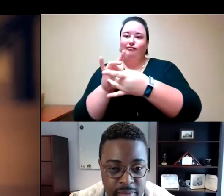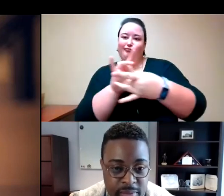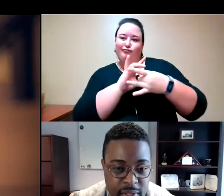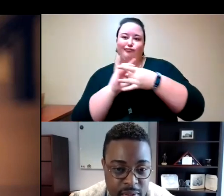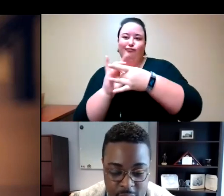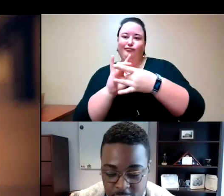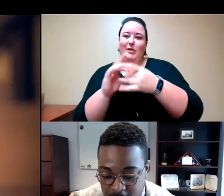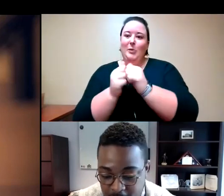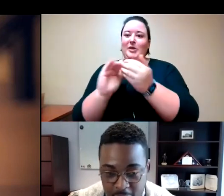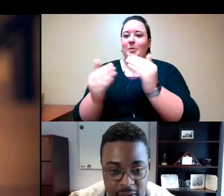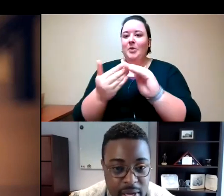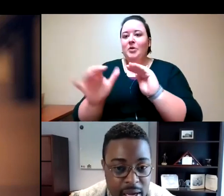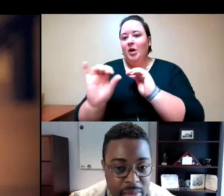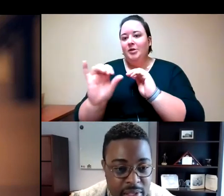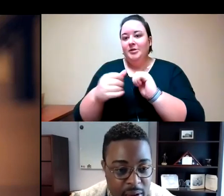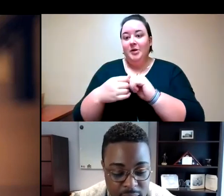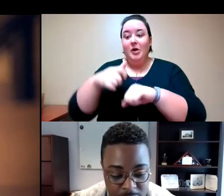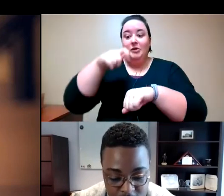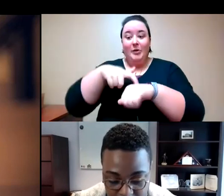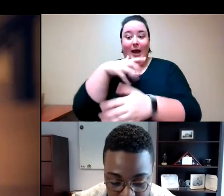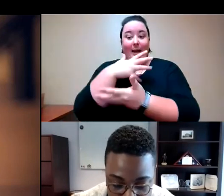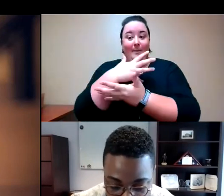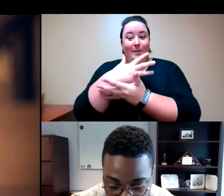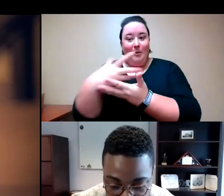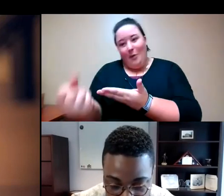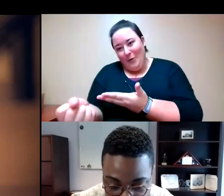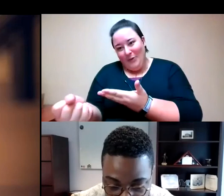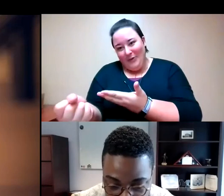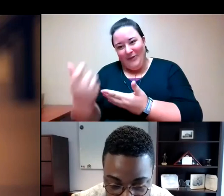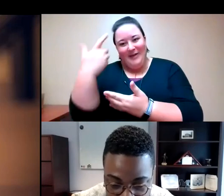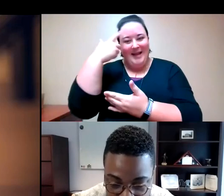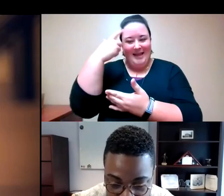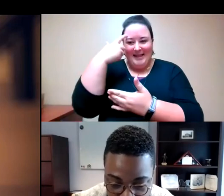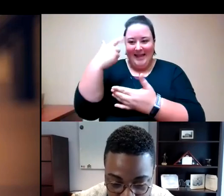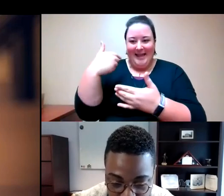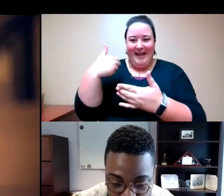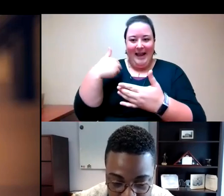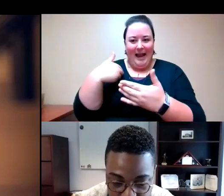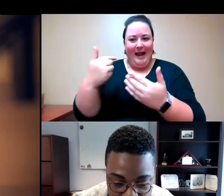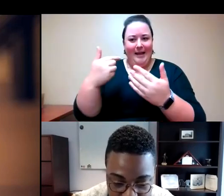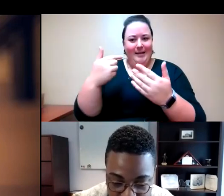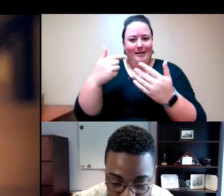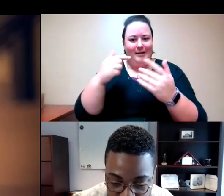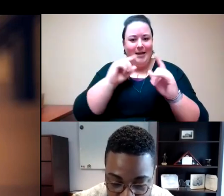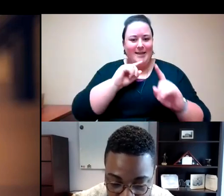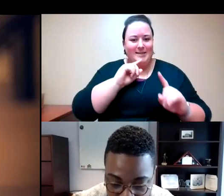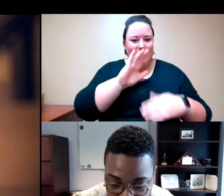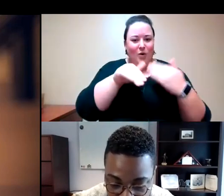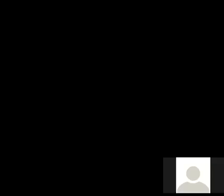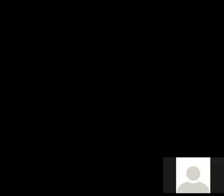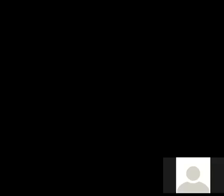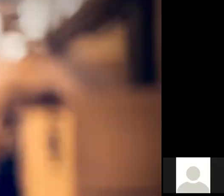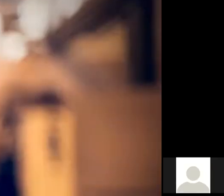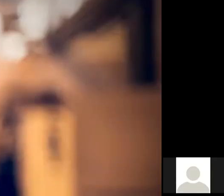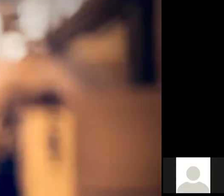community. So our time has now come to a close. I believe I addressed all of the questions in the chat. I'll take a